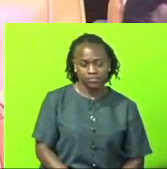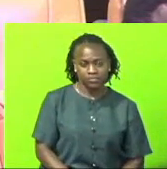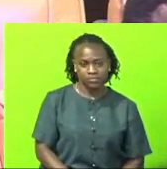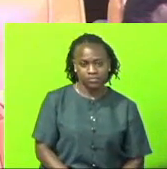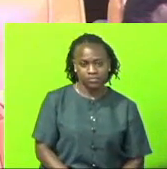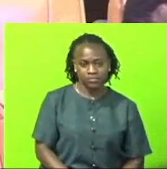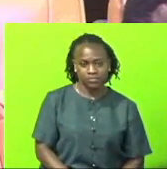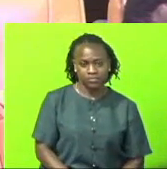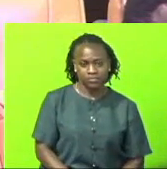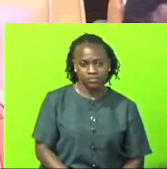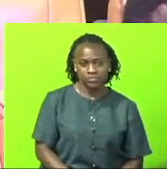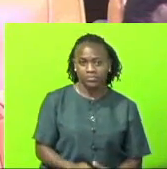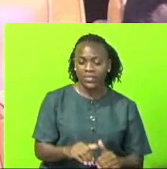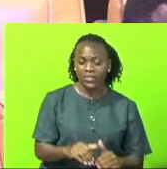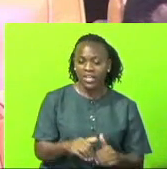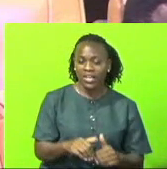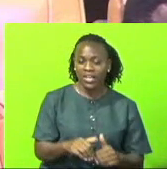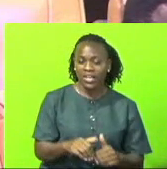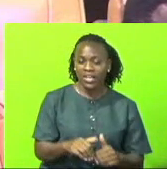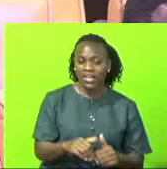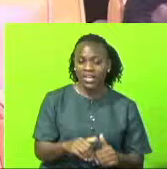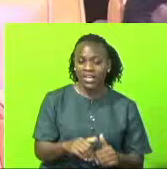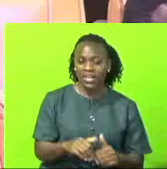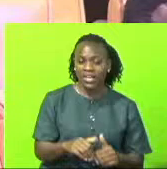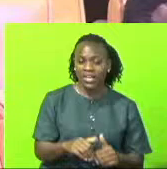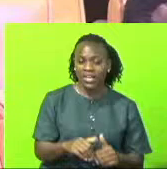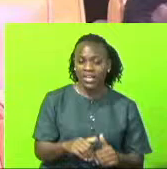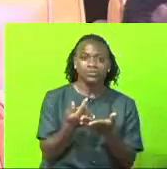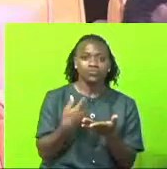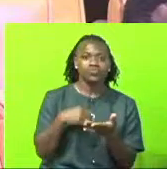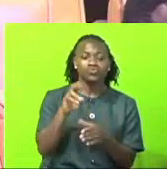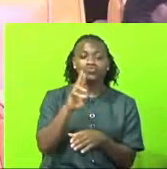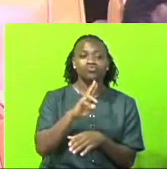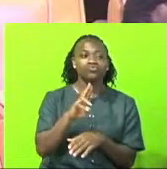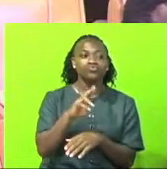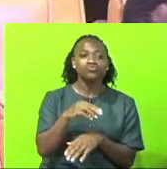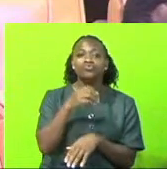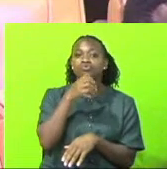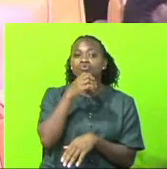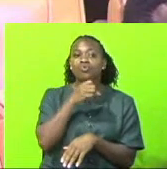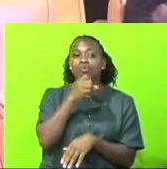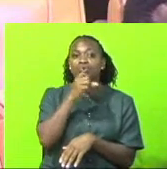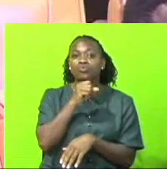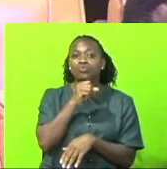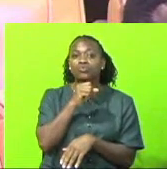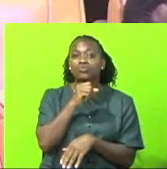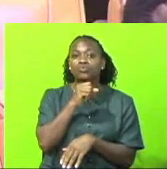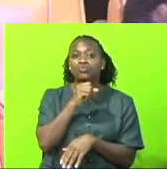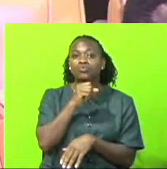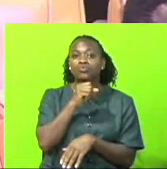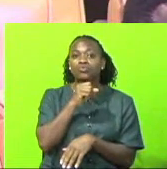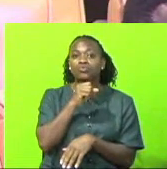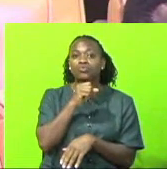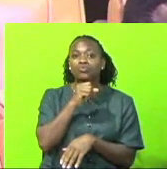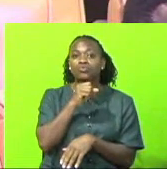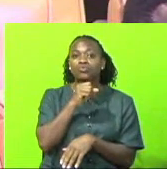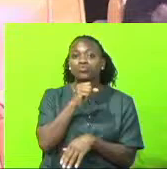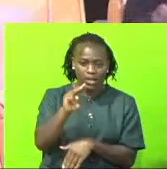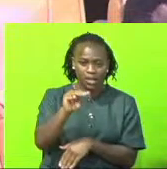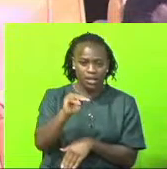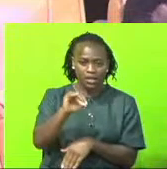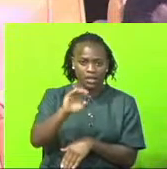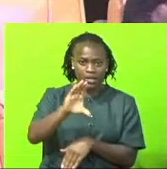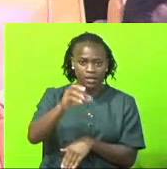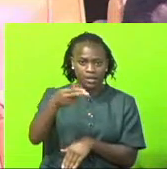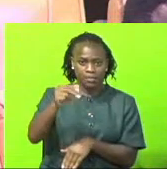So, how is it the case that people can rely on the ruling of Right Honorable Mike Okwe